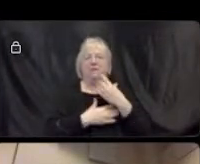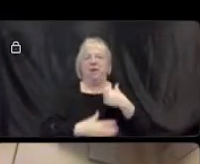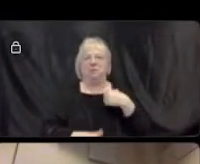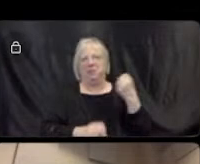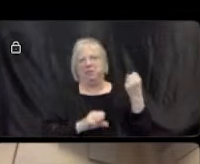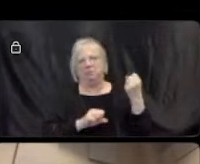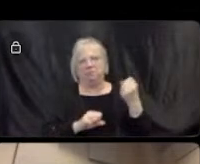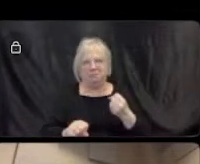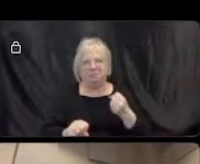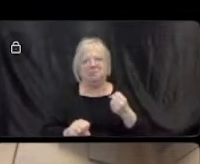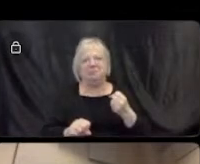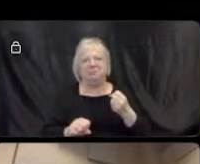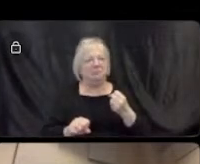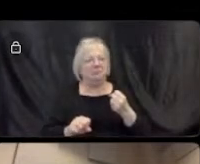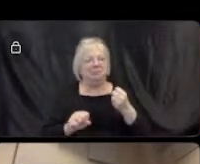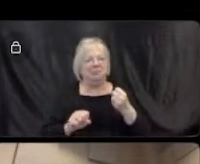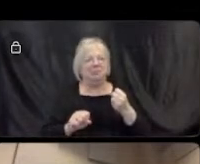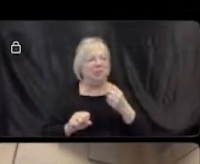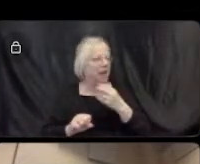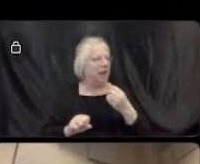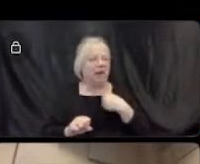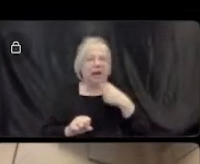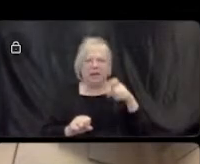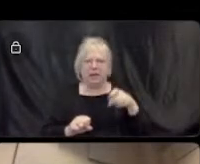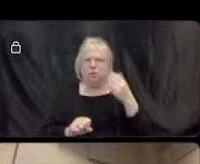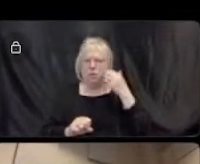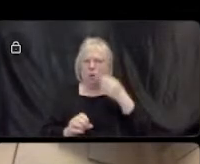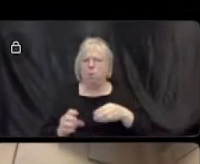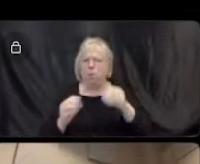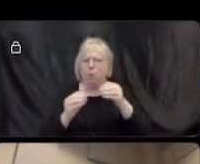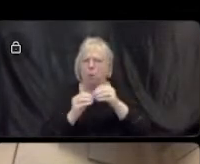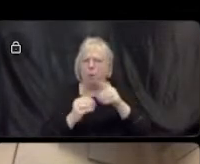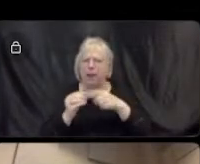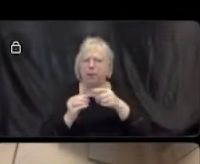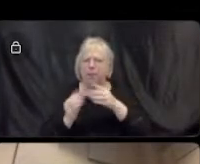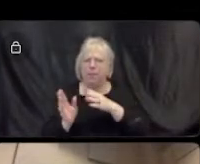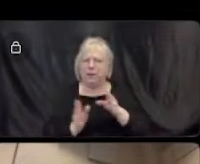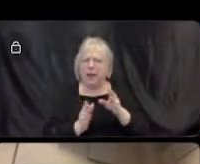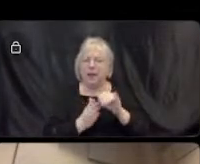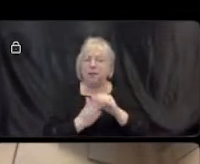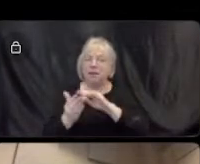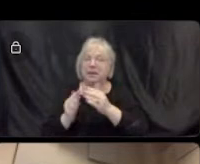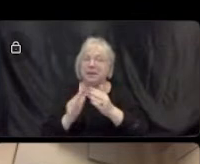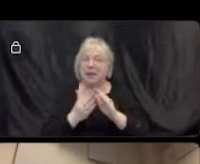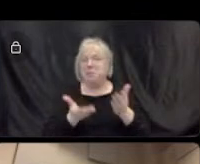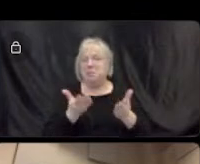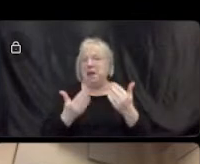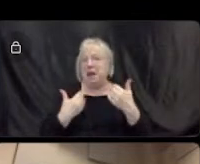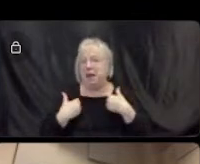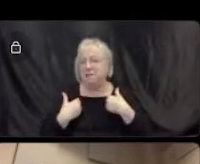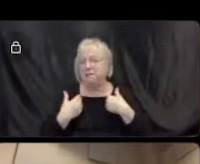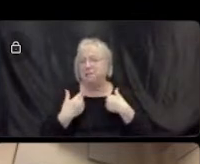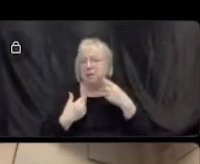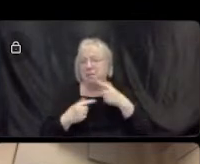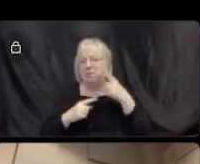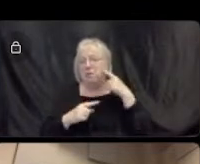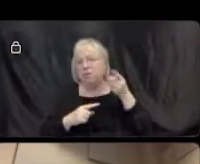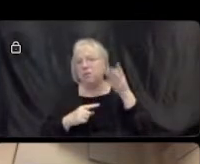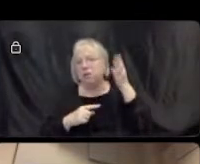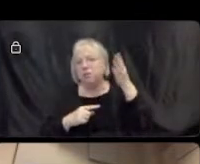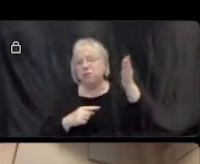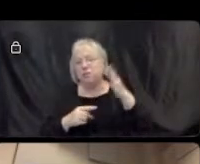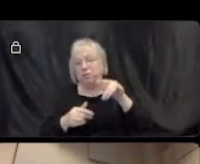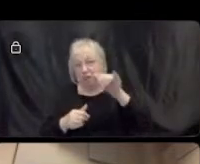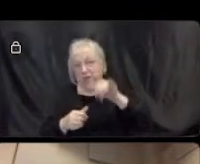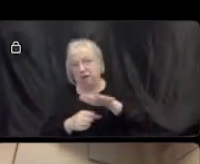drastically. And I need to know more about the plans that the city might have about something like that. But